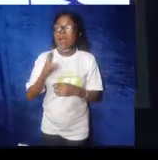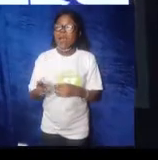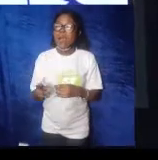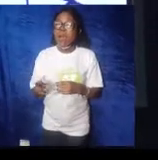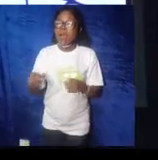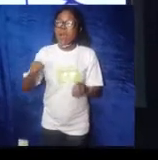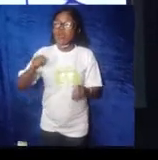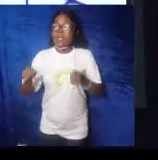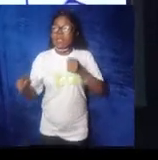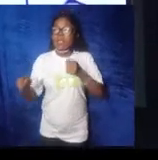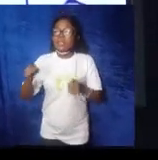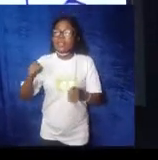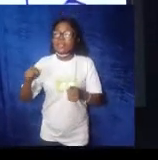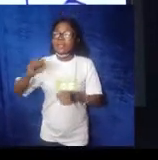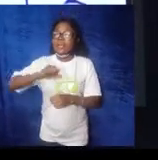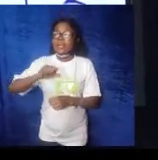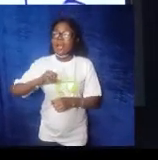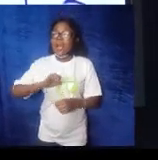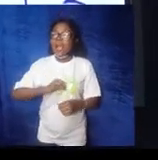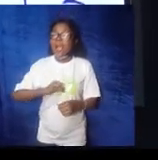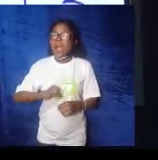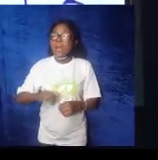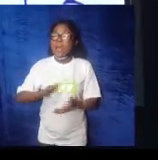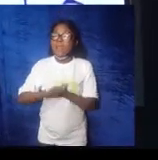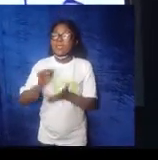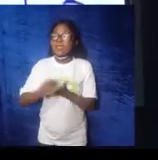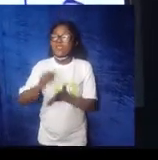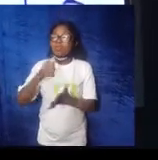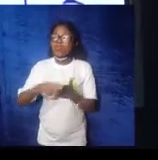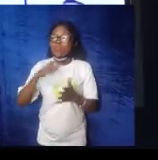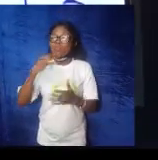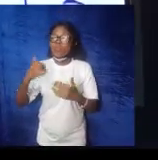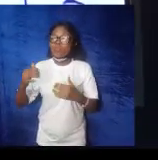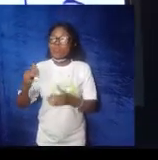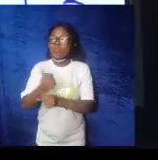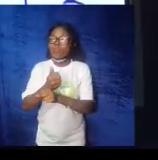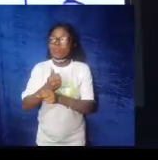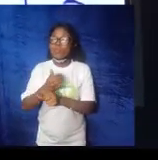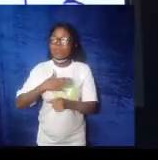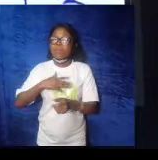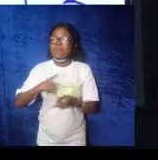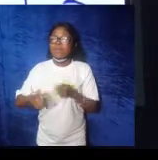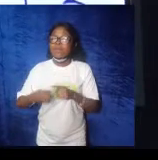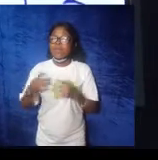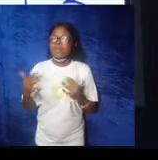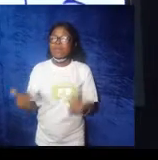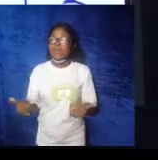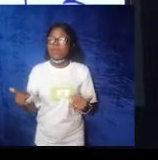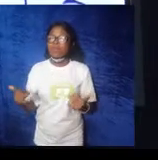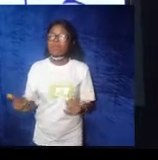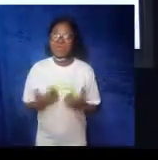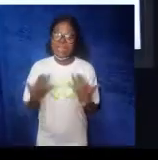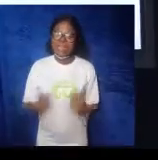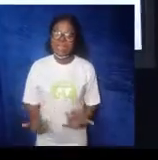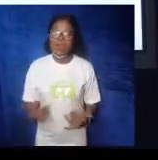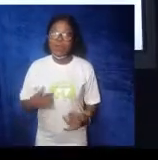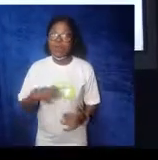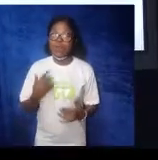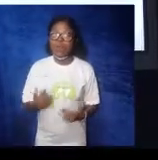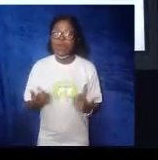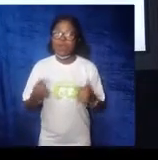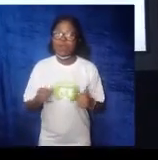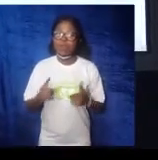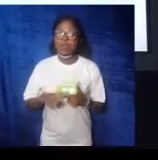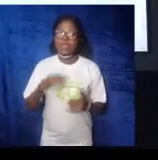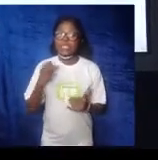X and Y are alternate angles. I believe that is what you got, my friend. Now we're gradually